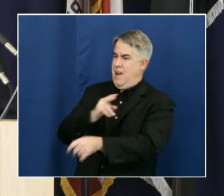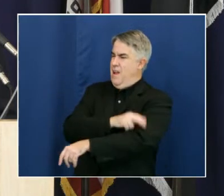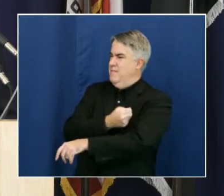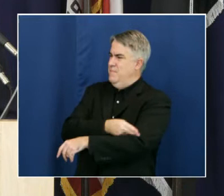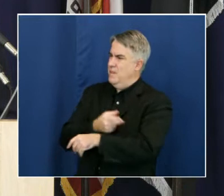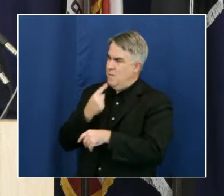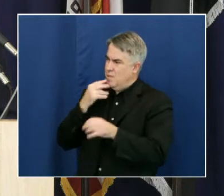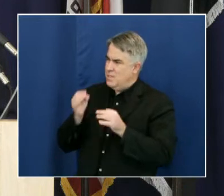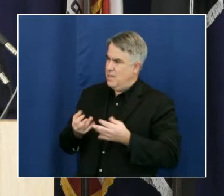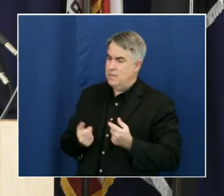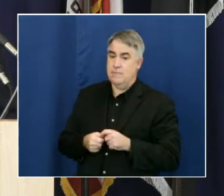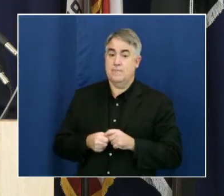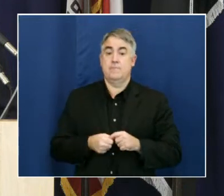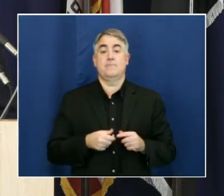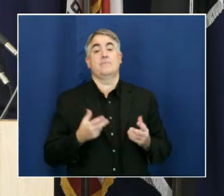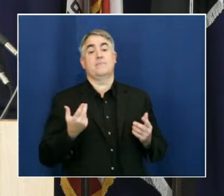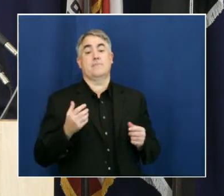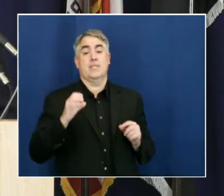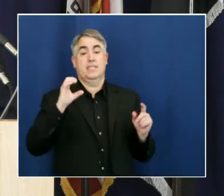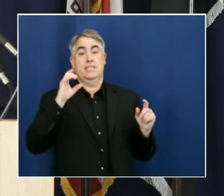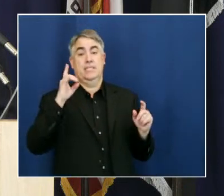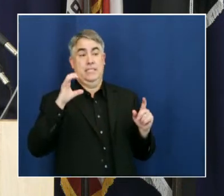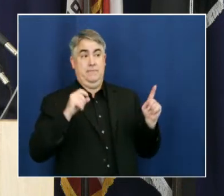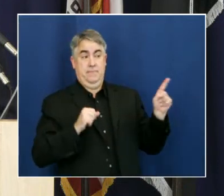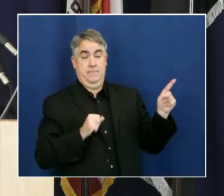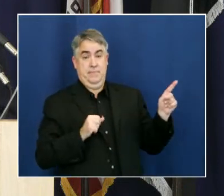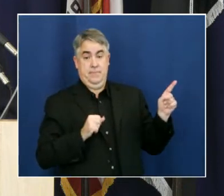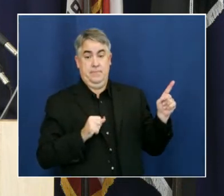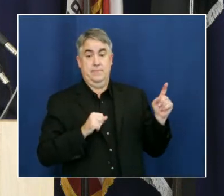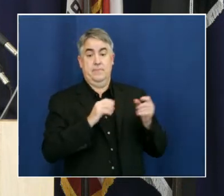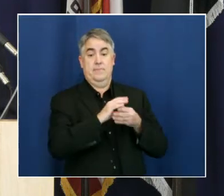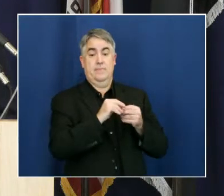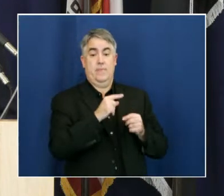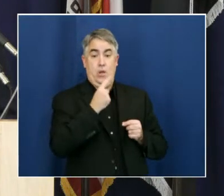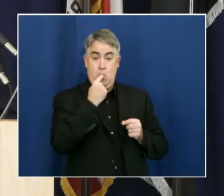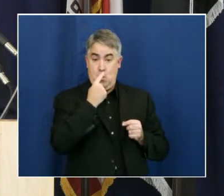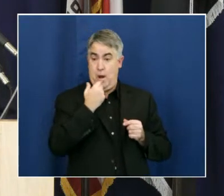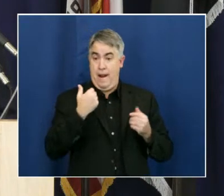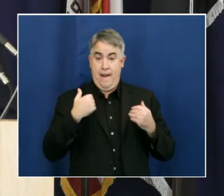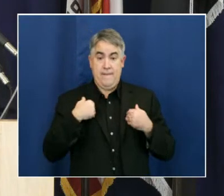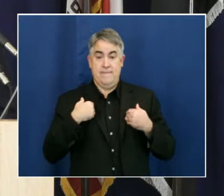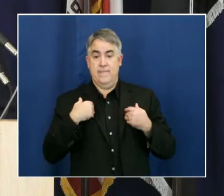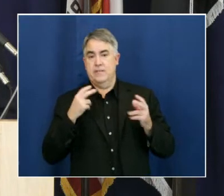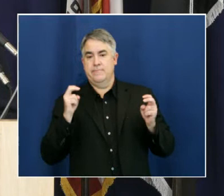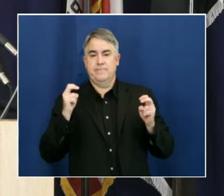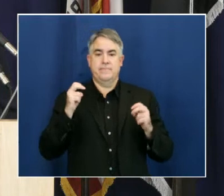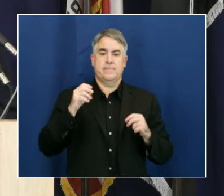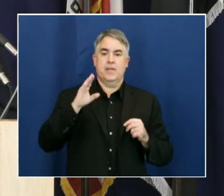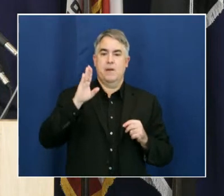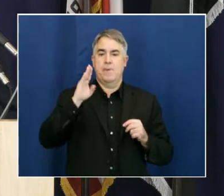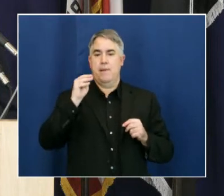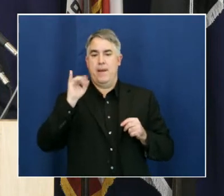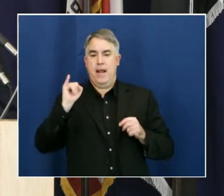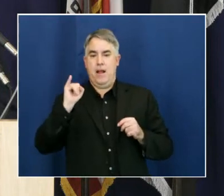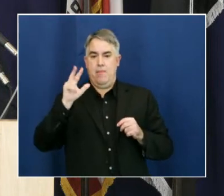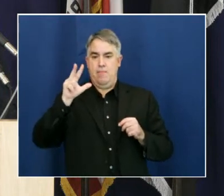with underlying medical conditions, like having a BMI that's greater than 35,